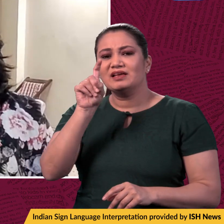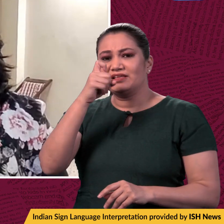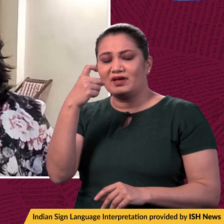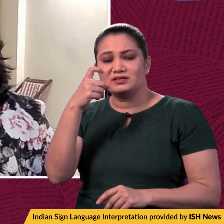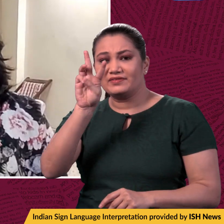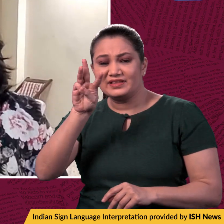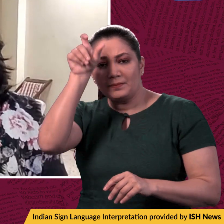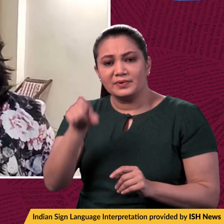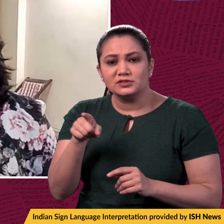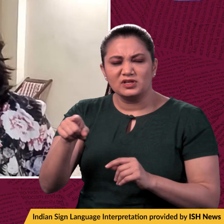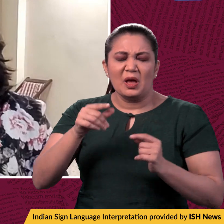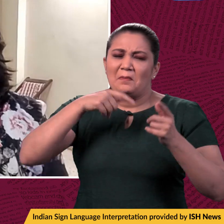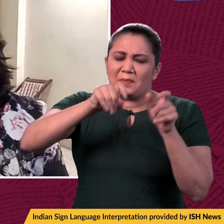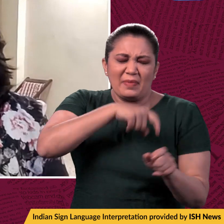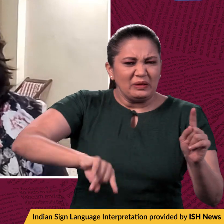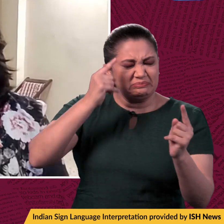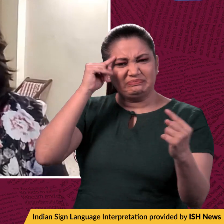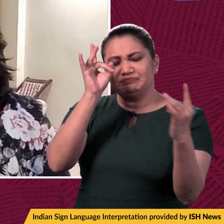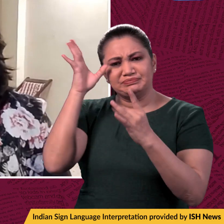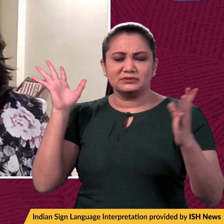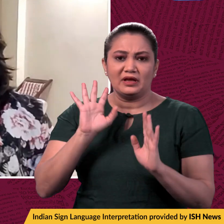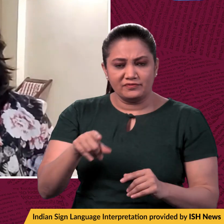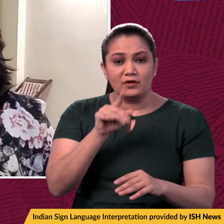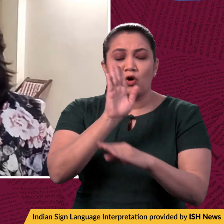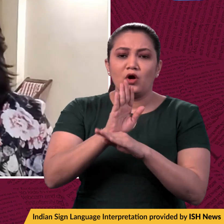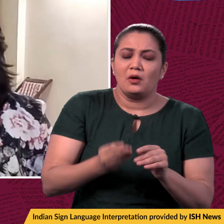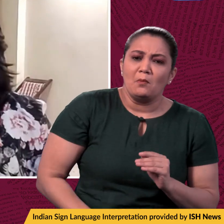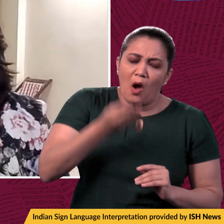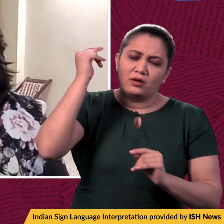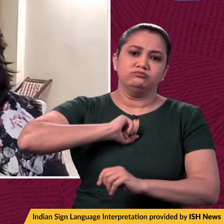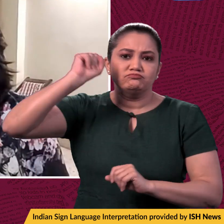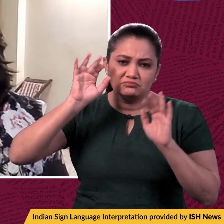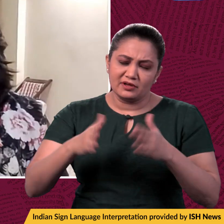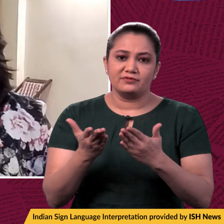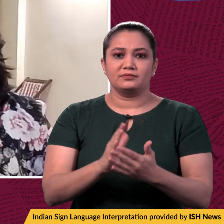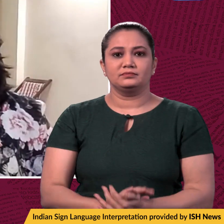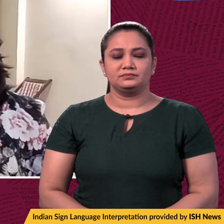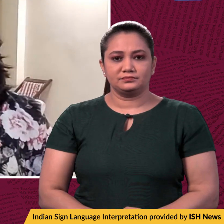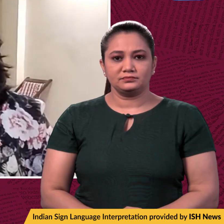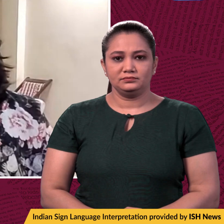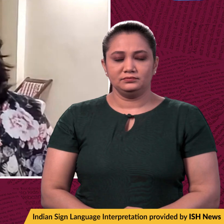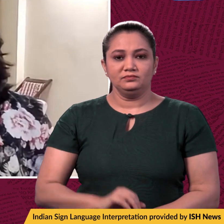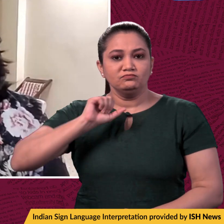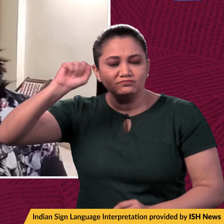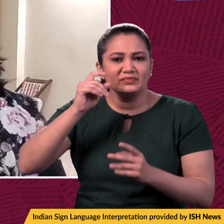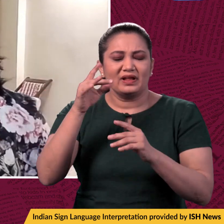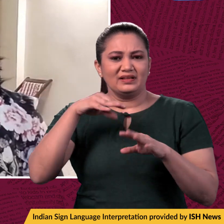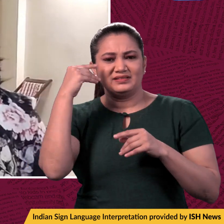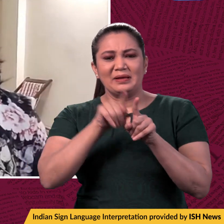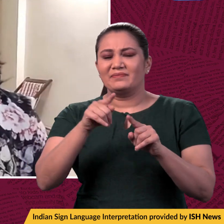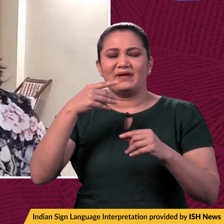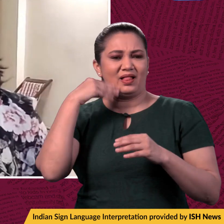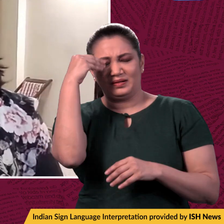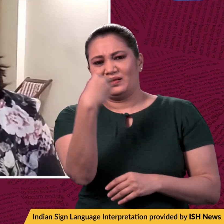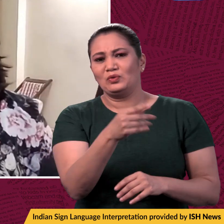minister's comment has obviously drawn huge criticism, with the Congress protesting at the forefront. Dismissing the protest, he